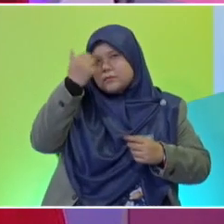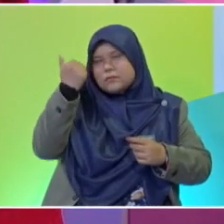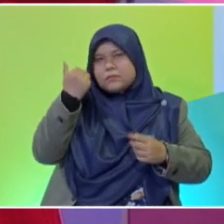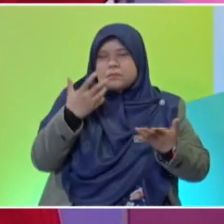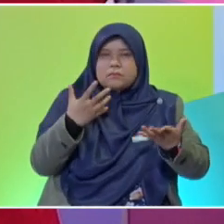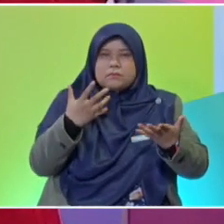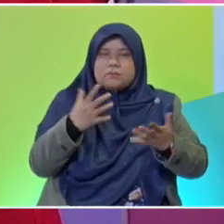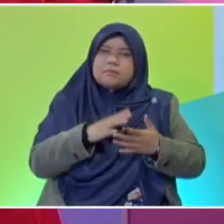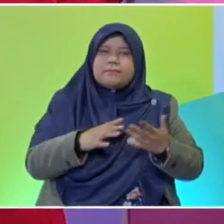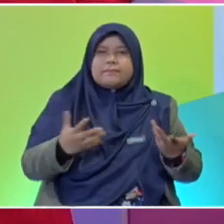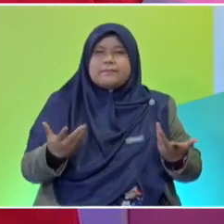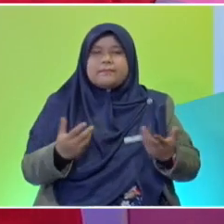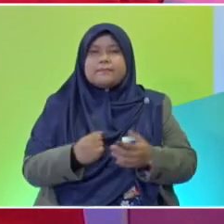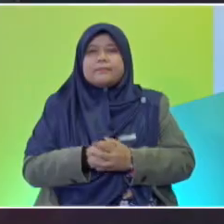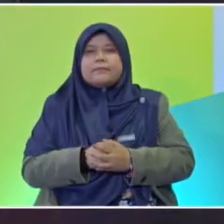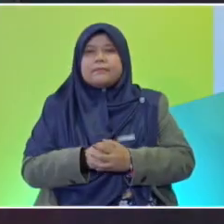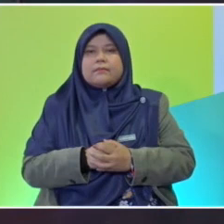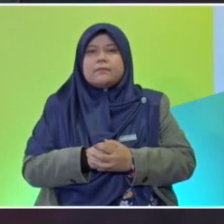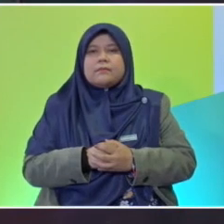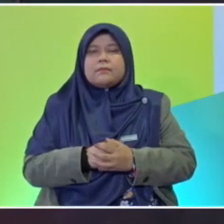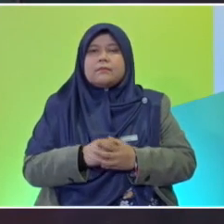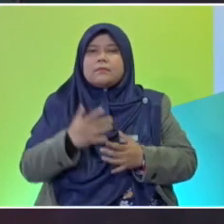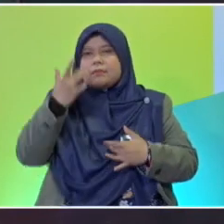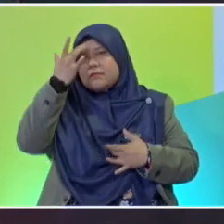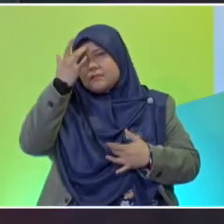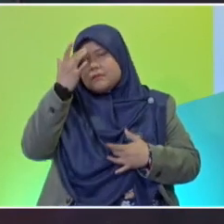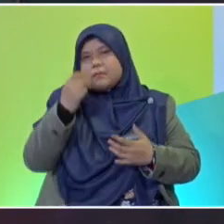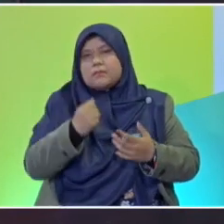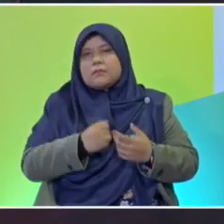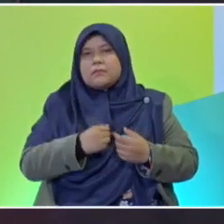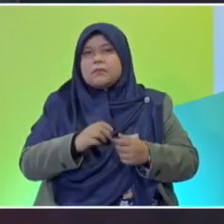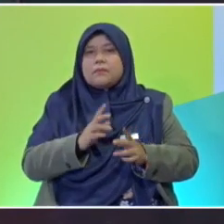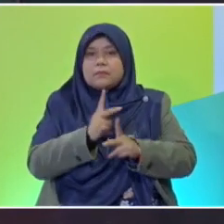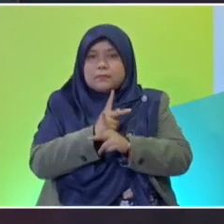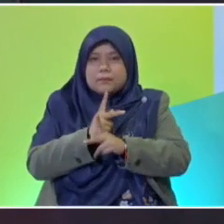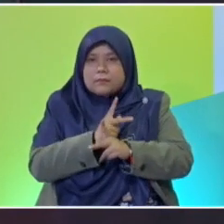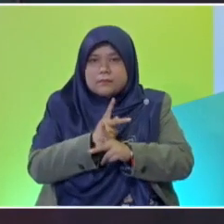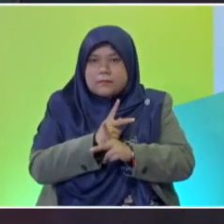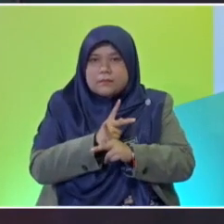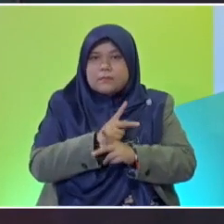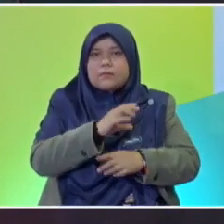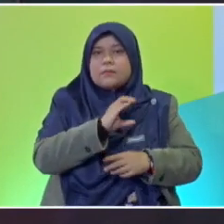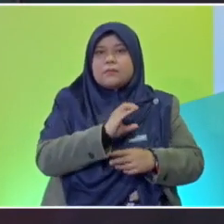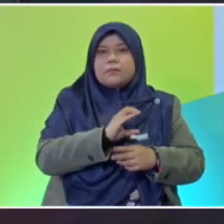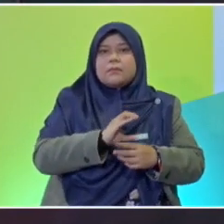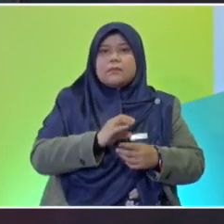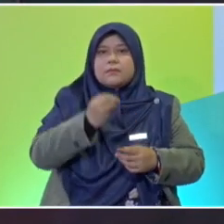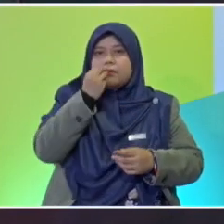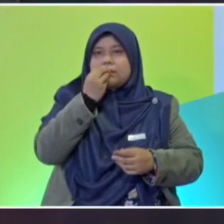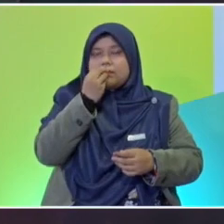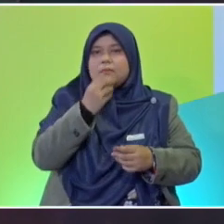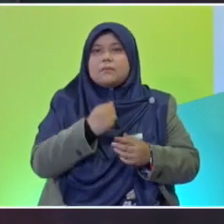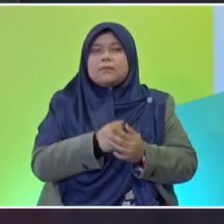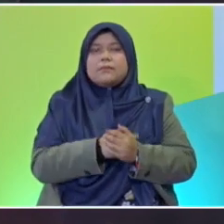wise. Things like that. So, to prevent it is to eat food with lesser cholesterol. Is that correct, teacher? Yes, you're